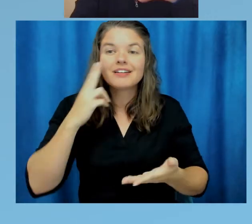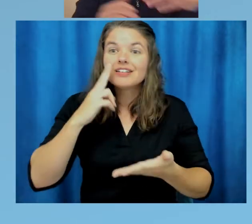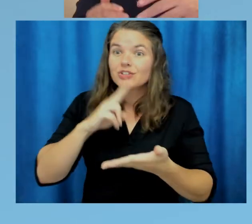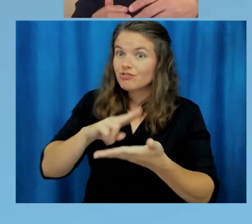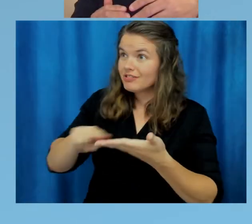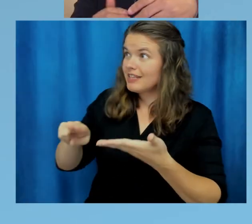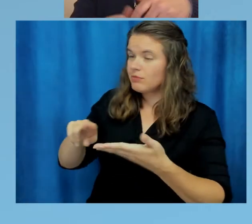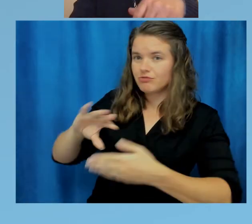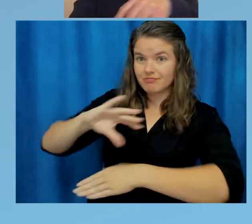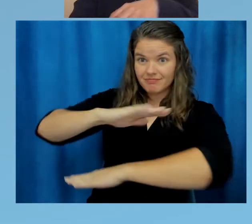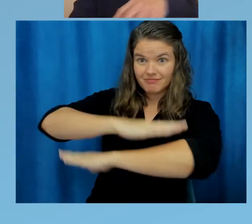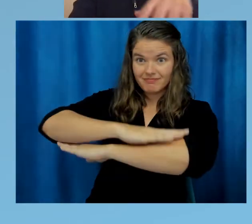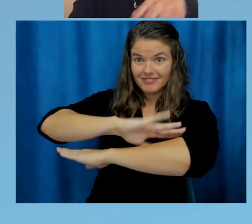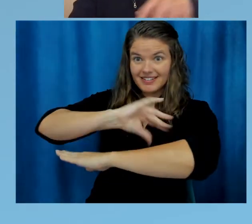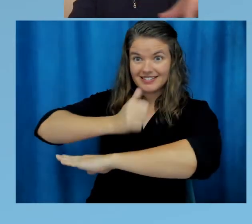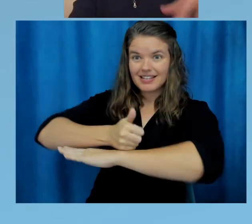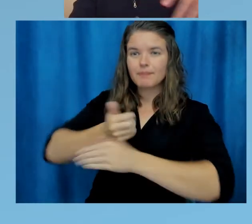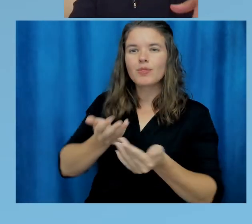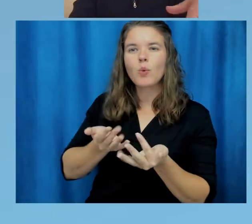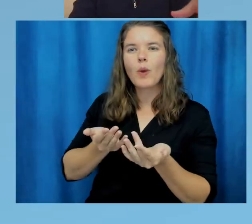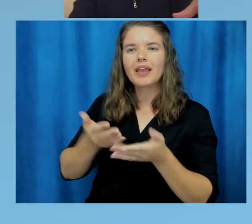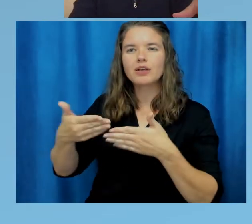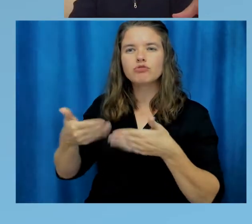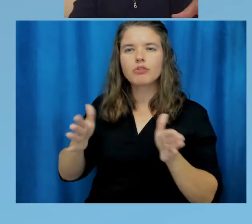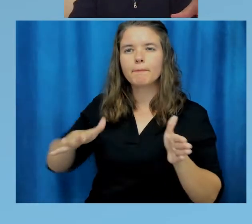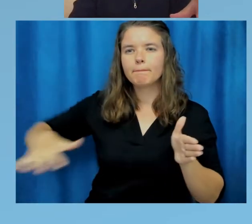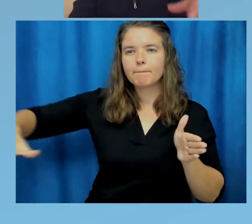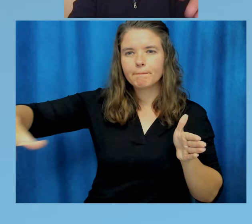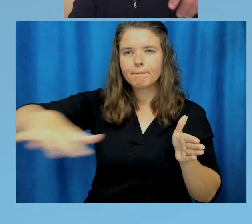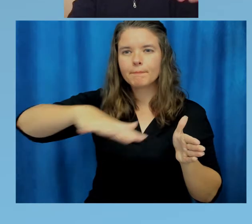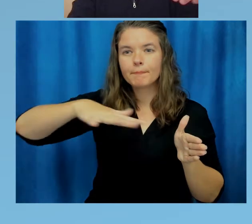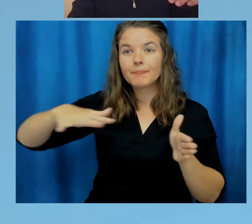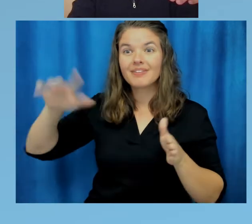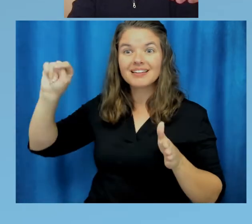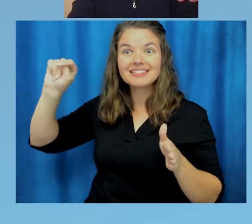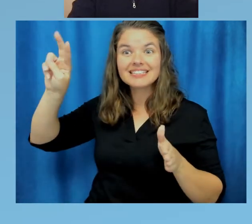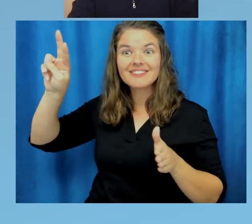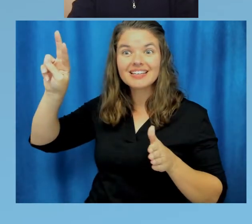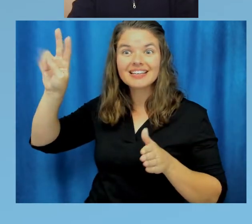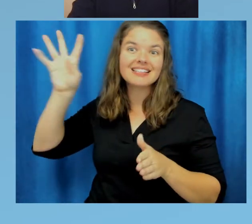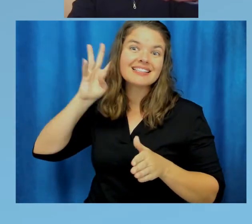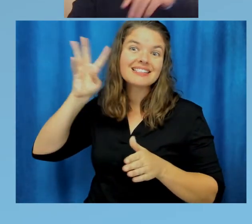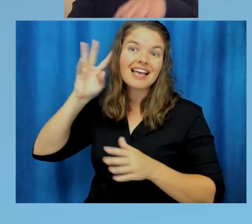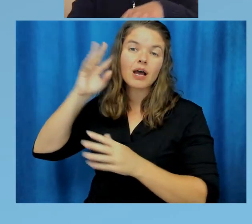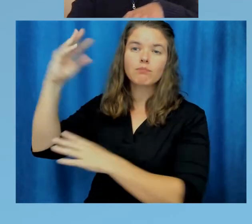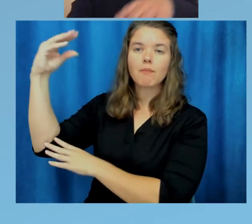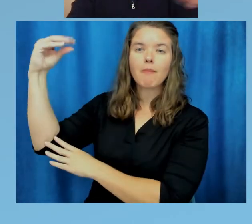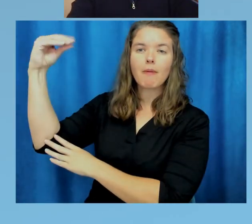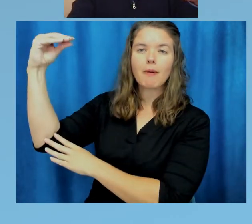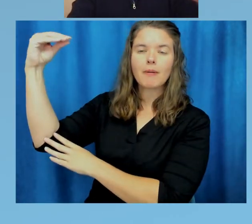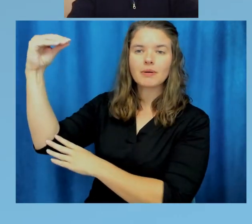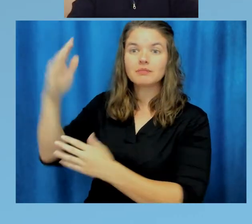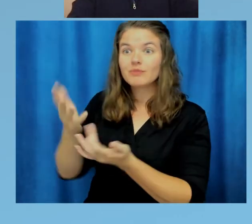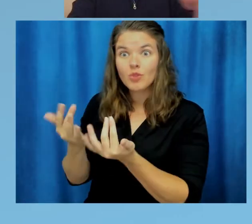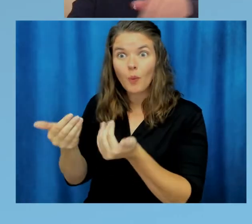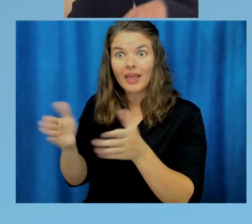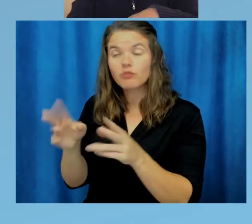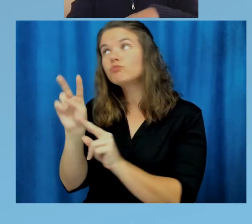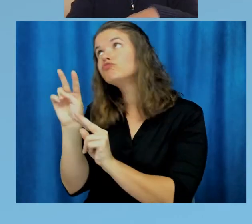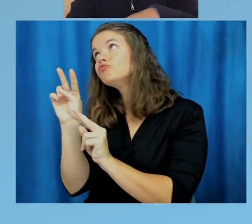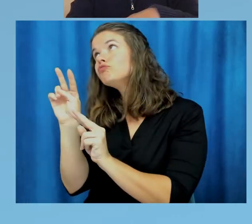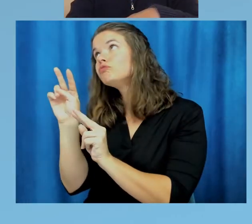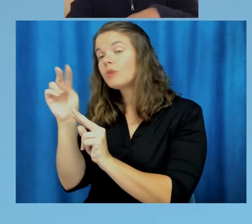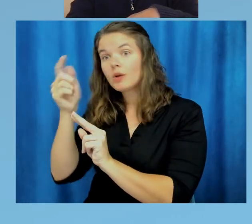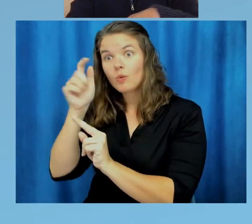the receptionist was set up near the waiting area, and they had a TV playing for people that were in